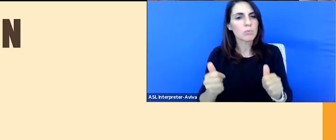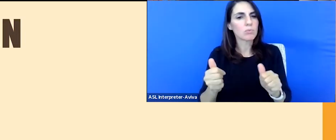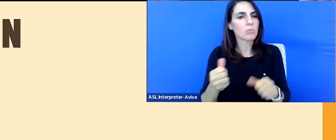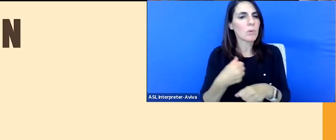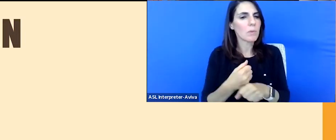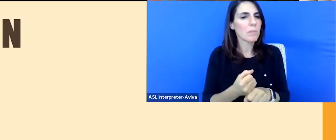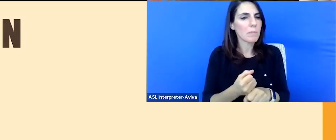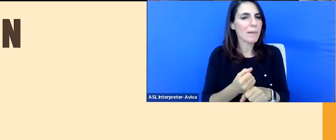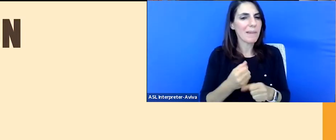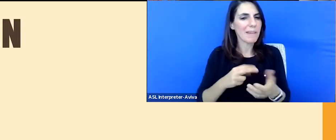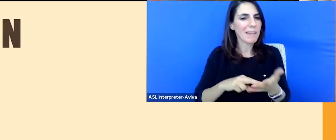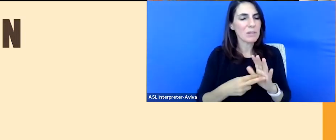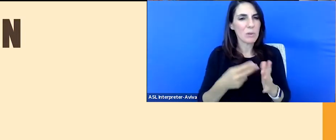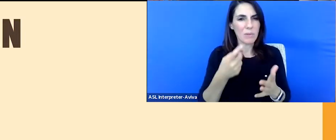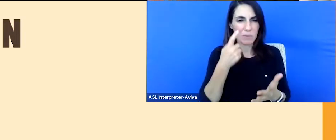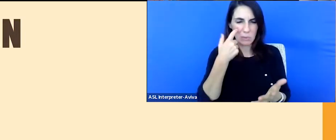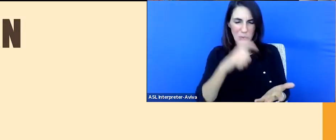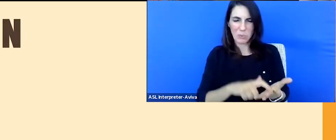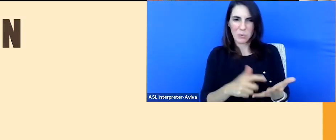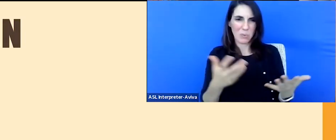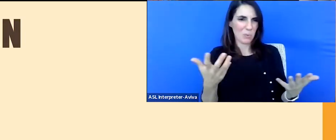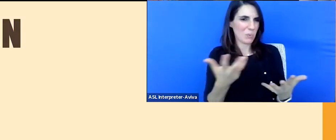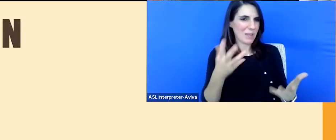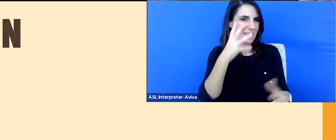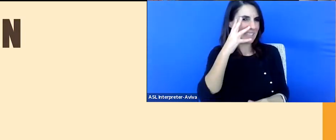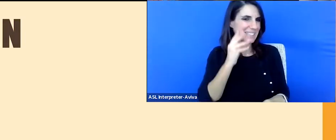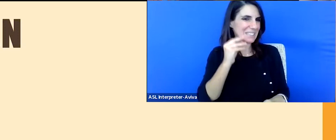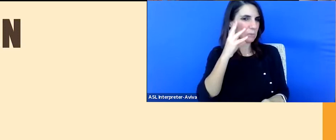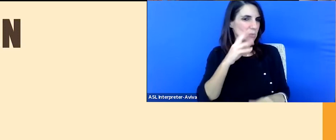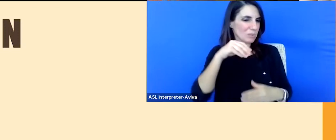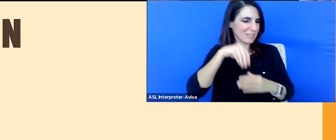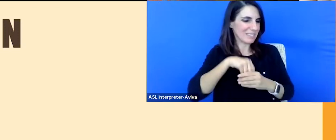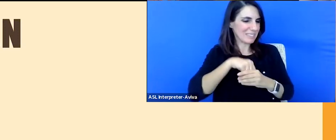notice the experience in your body.